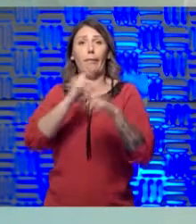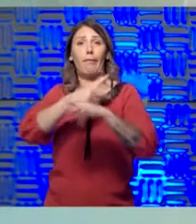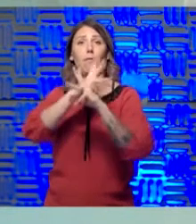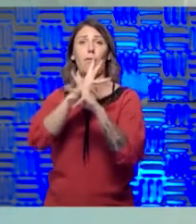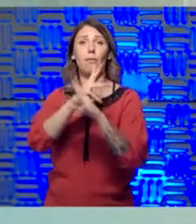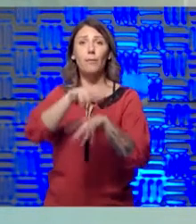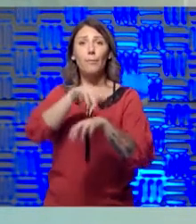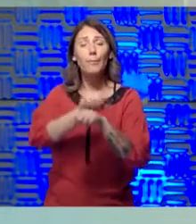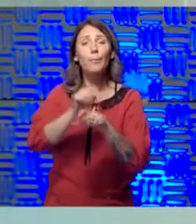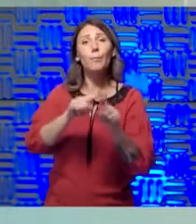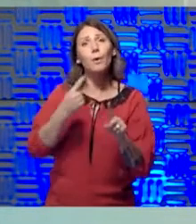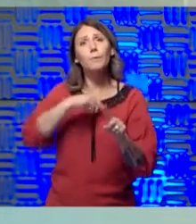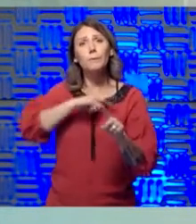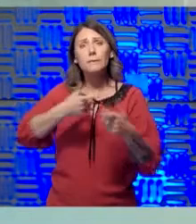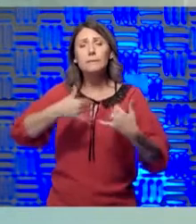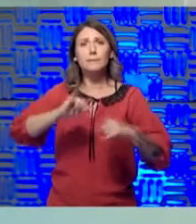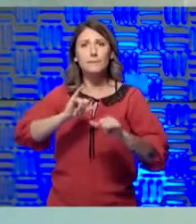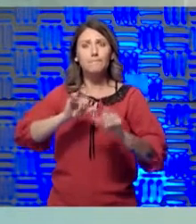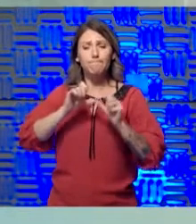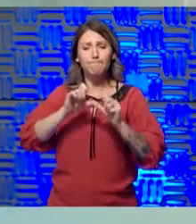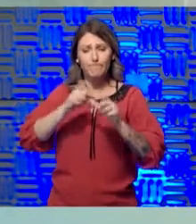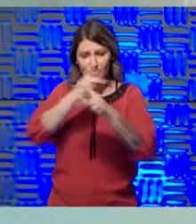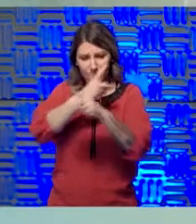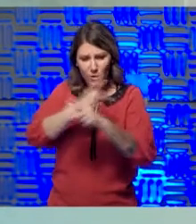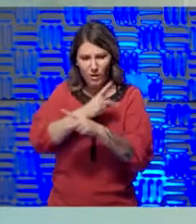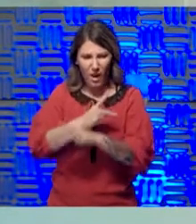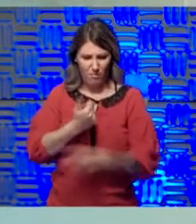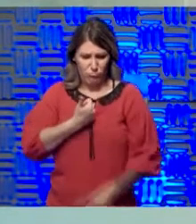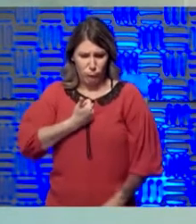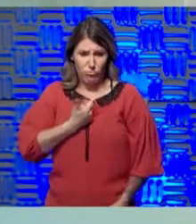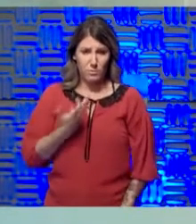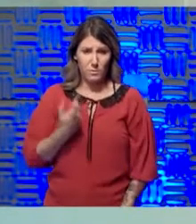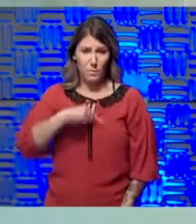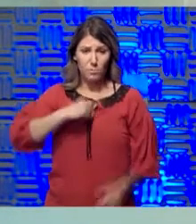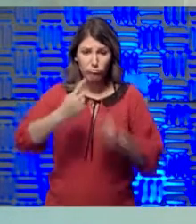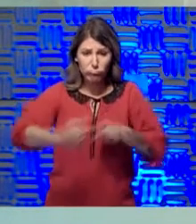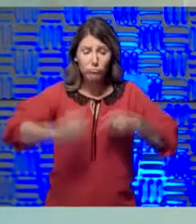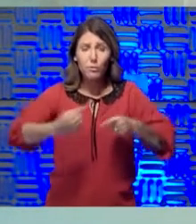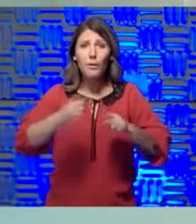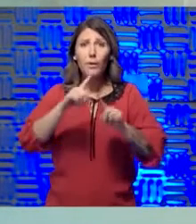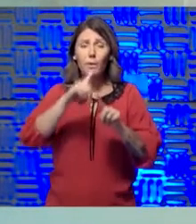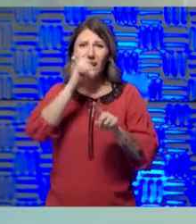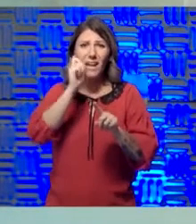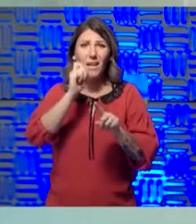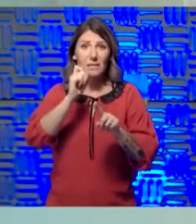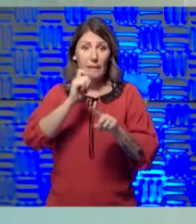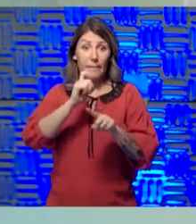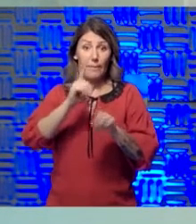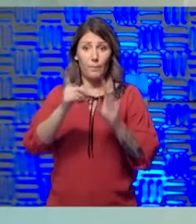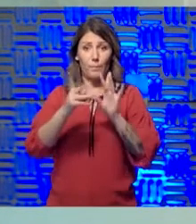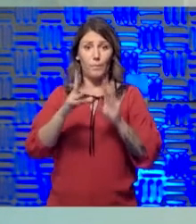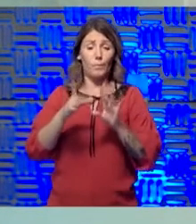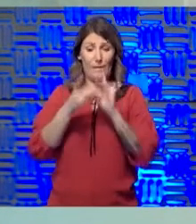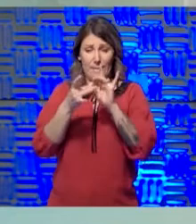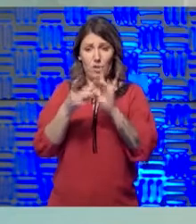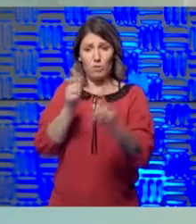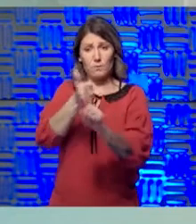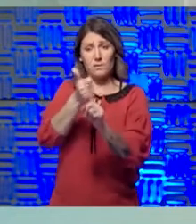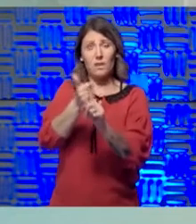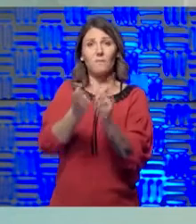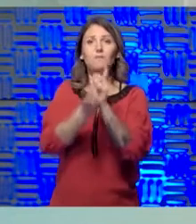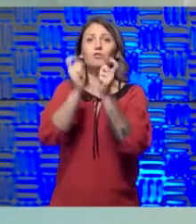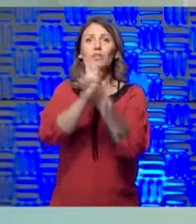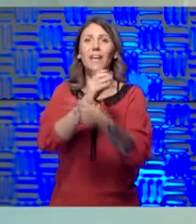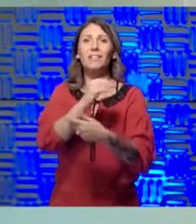and our patients and us personally are struggling because the nature of the relationship has changed a little bit, and the new normal is being